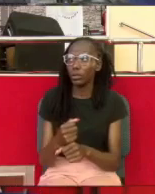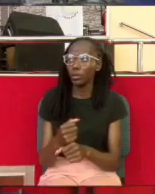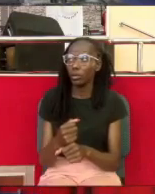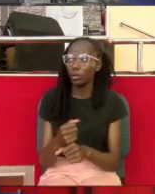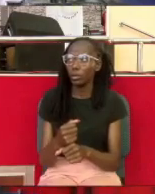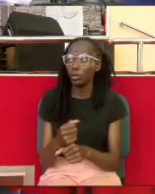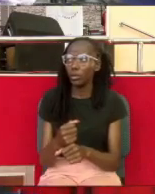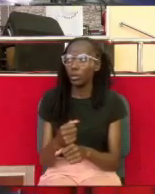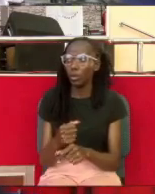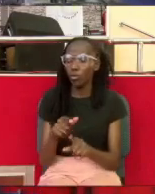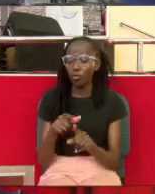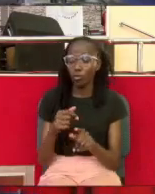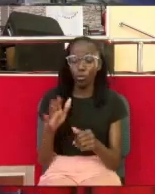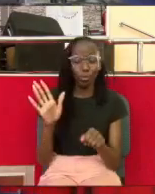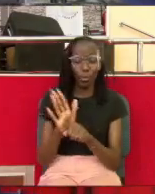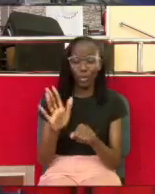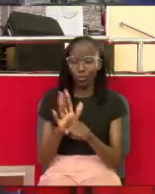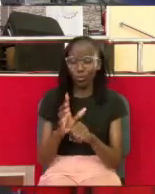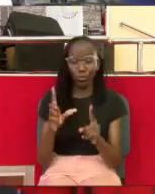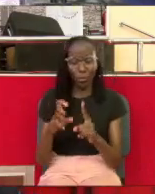From the many things that I have said,